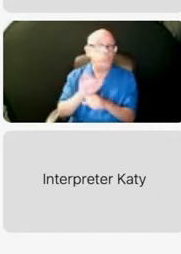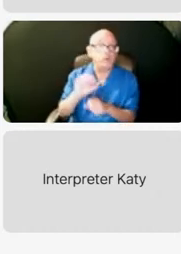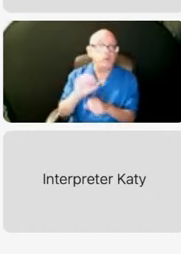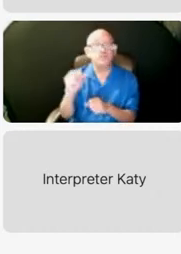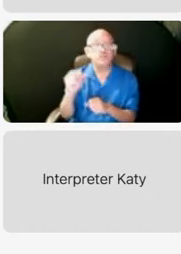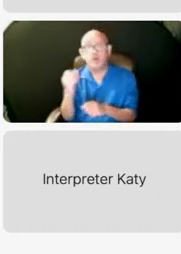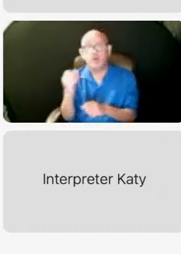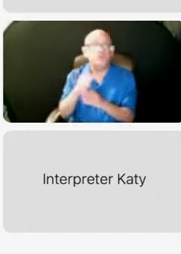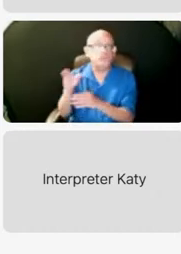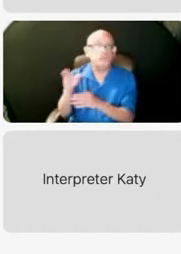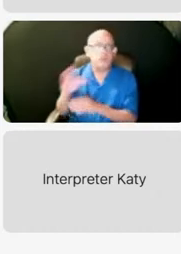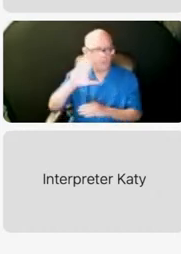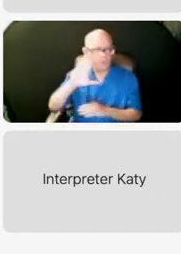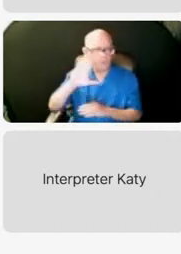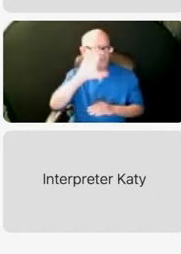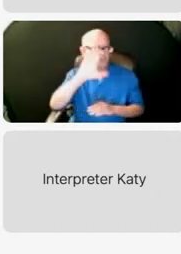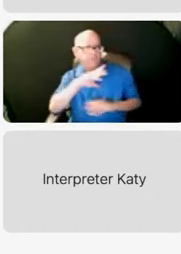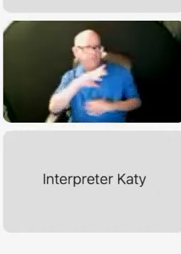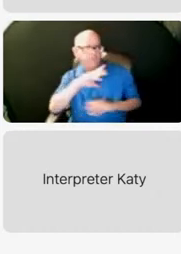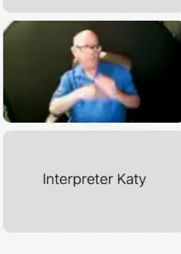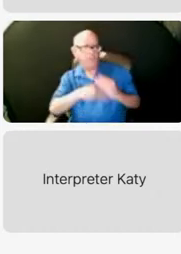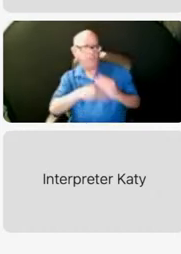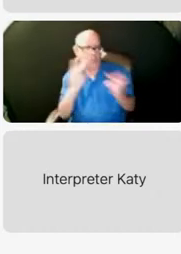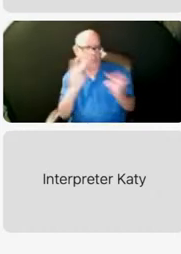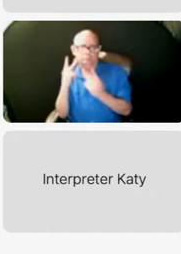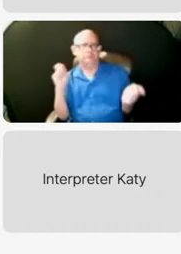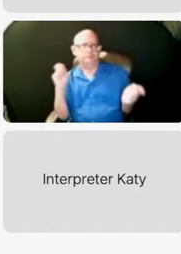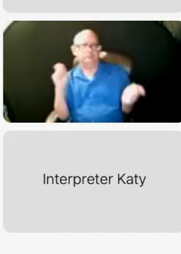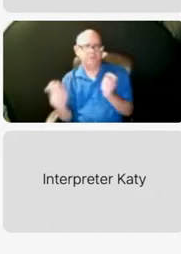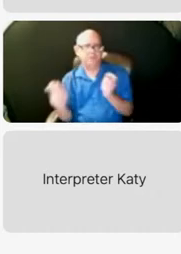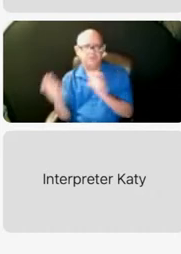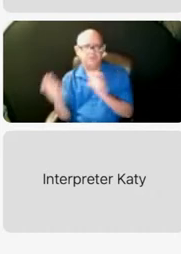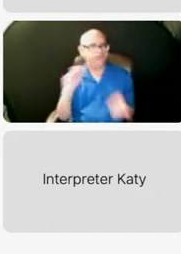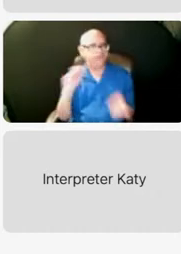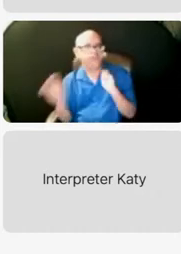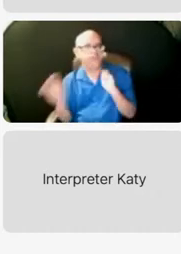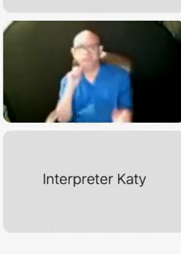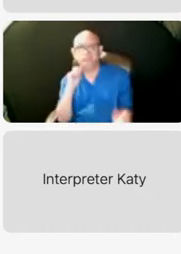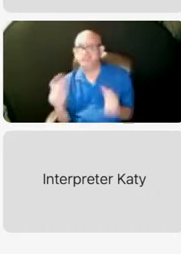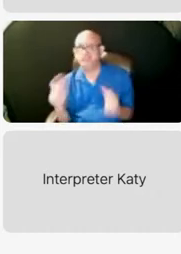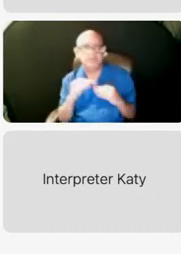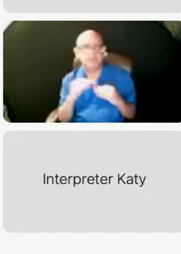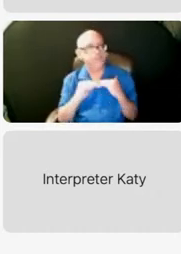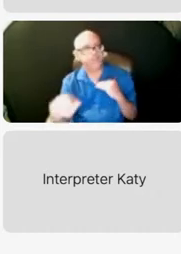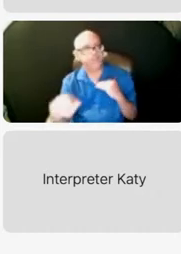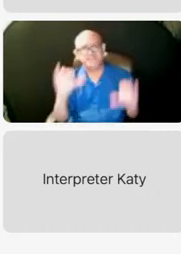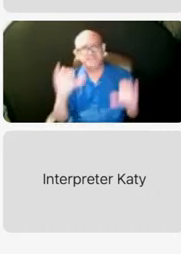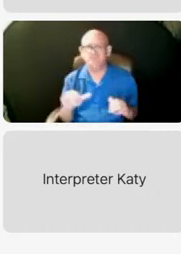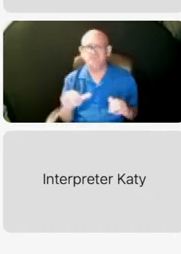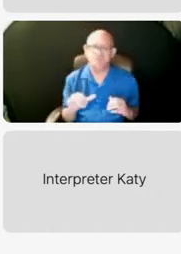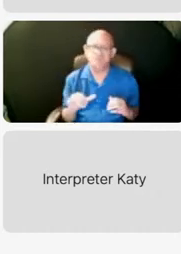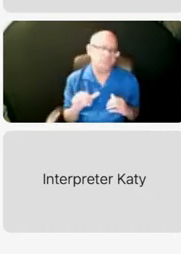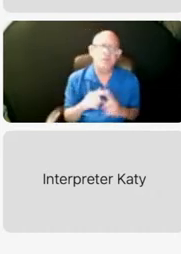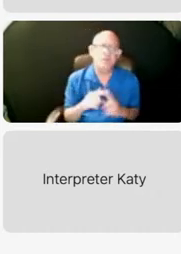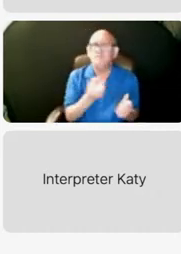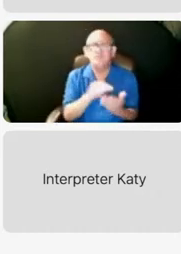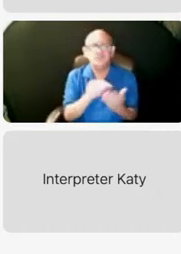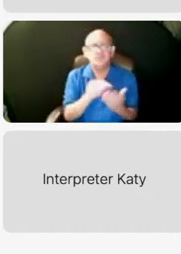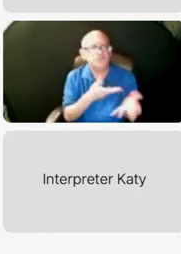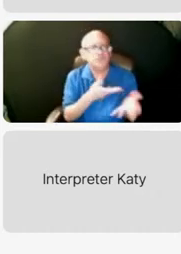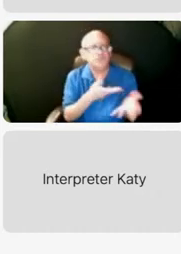is uh changing constantly uh you know uh i was talking to a couple students i said are you guys aware of web